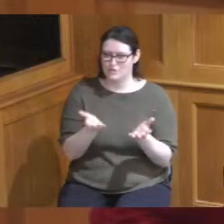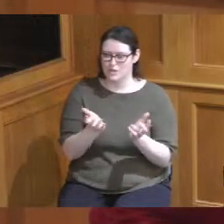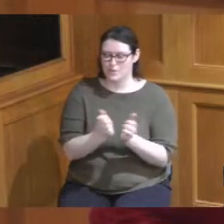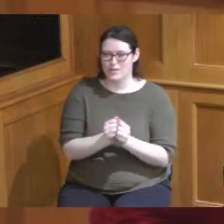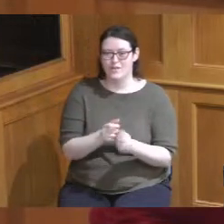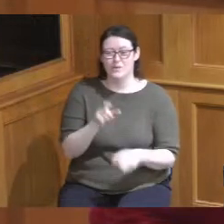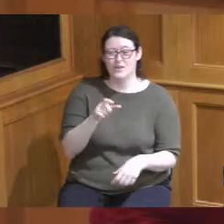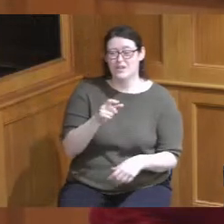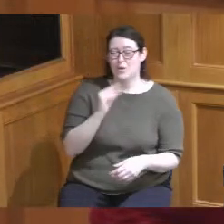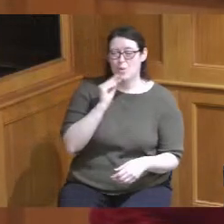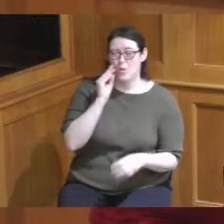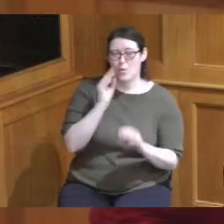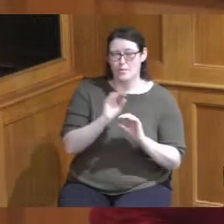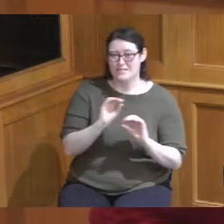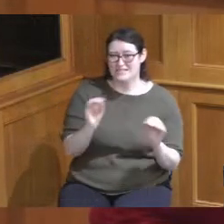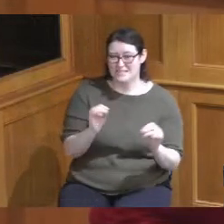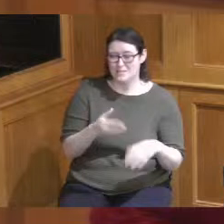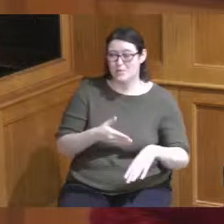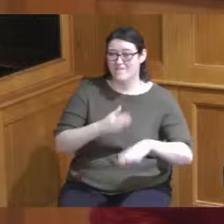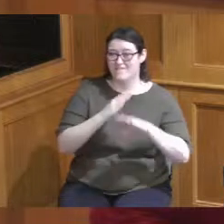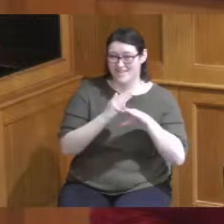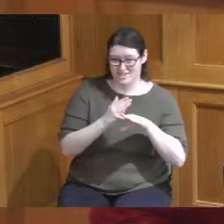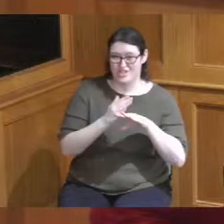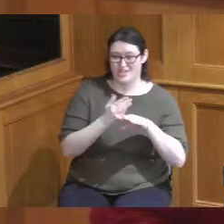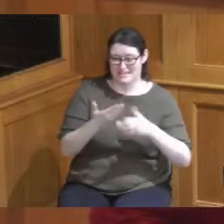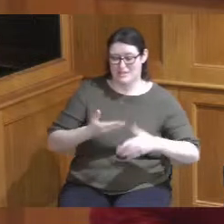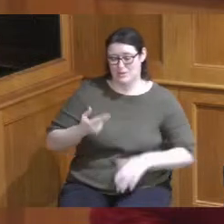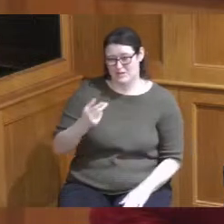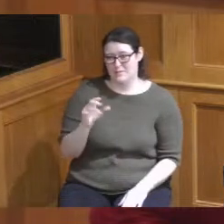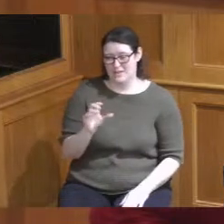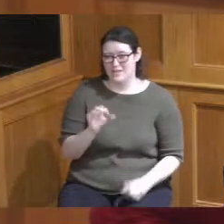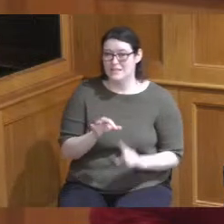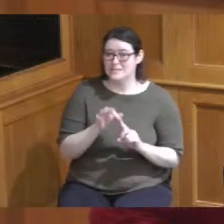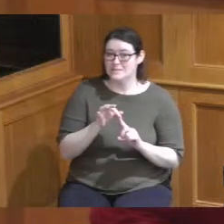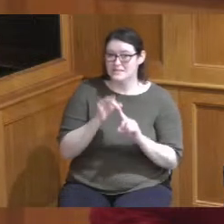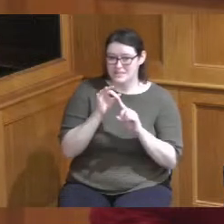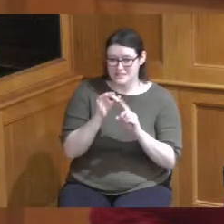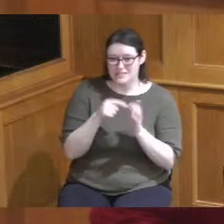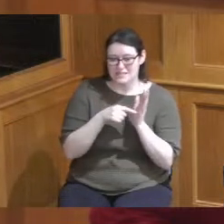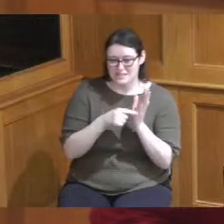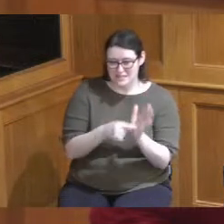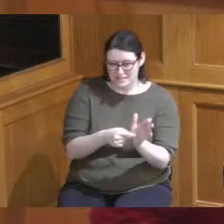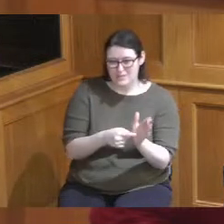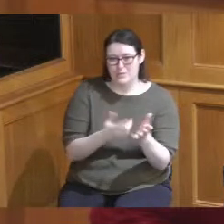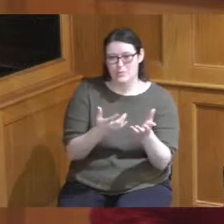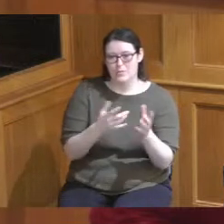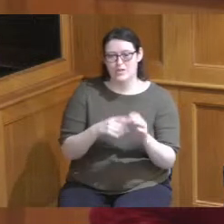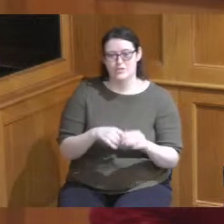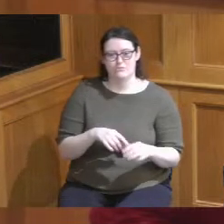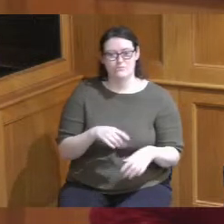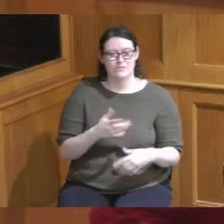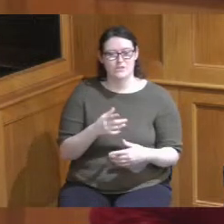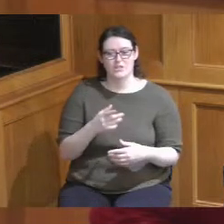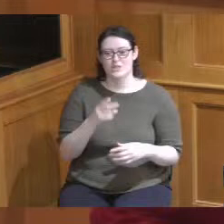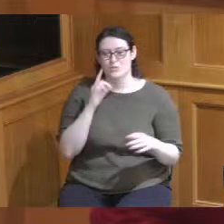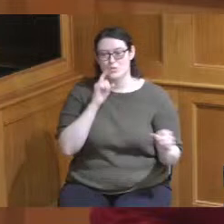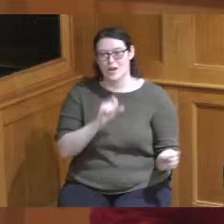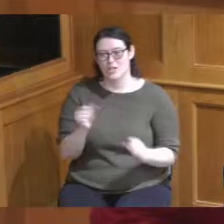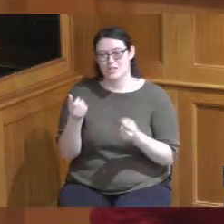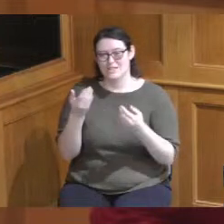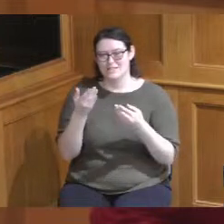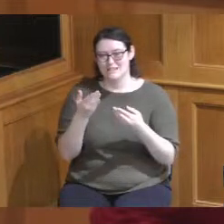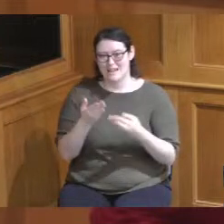homelessness prevention efforts in Hamilton County. Specifically, I'd like to highlight the outstanding work of Strategies to End Homelessness and